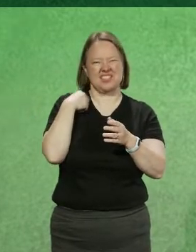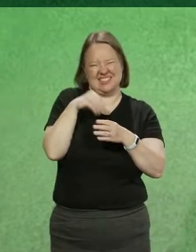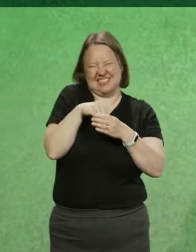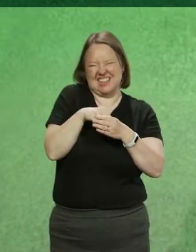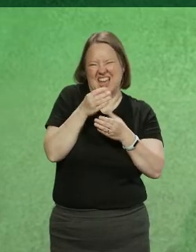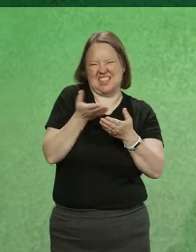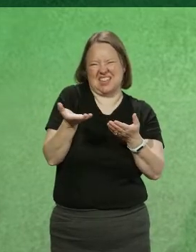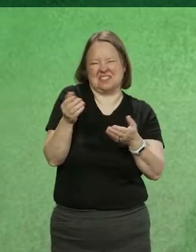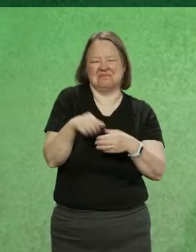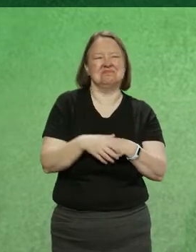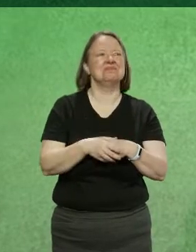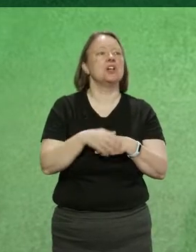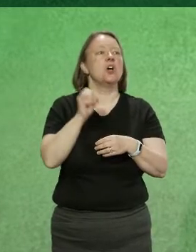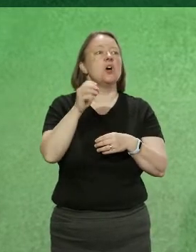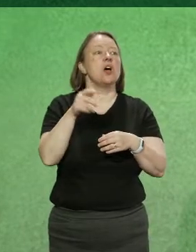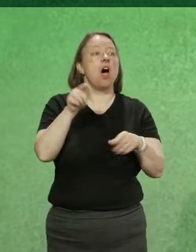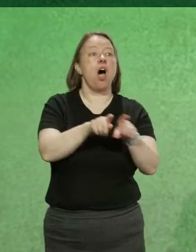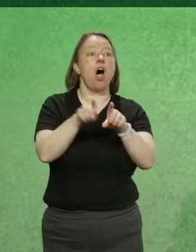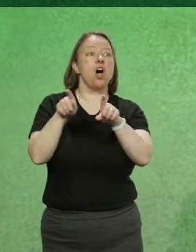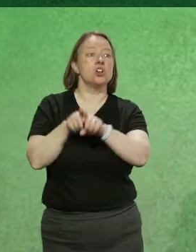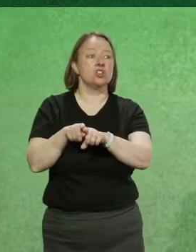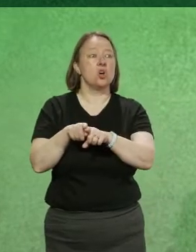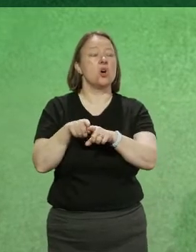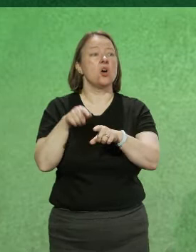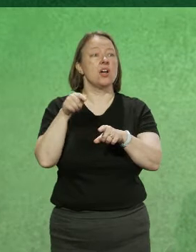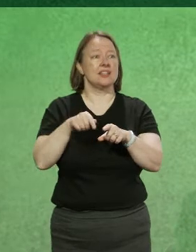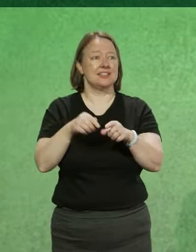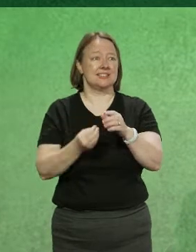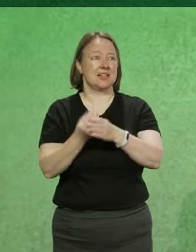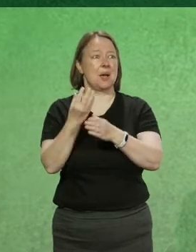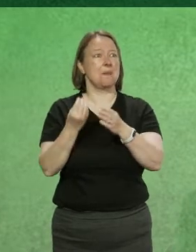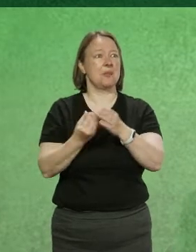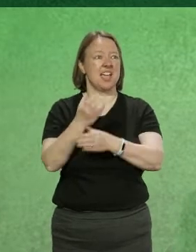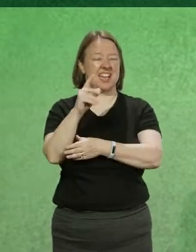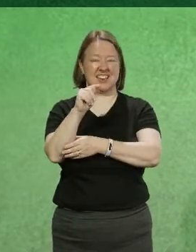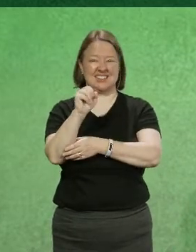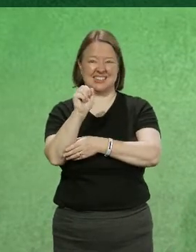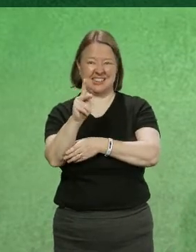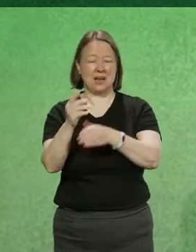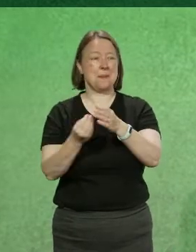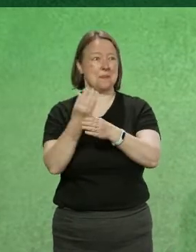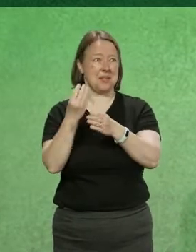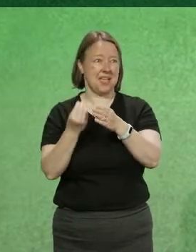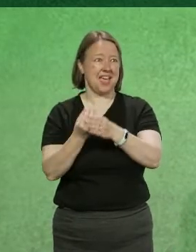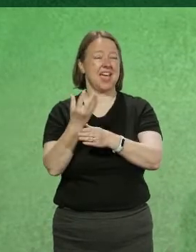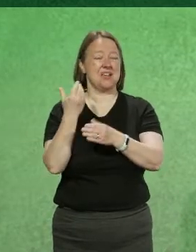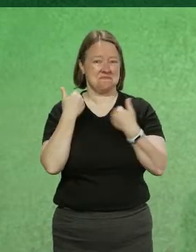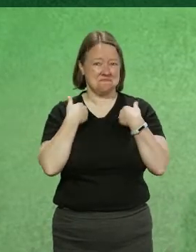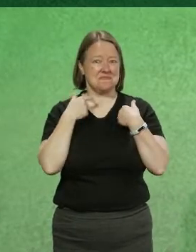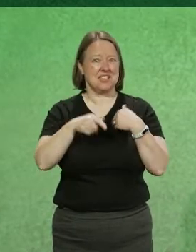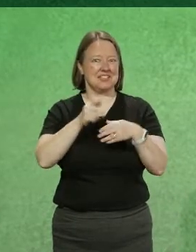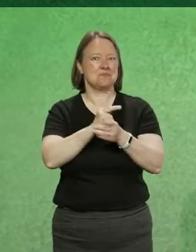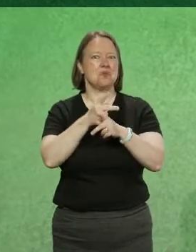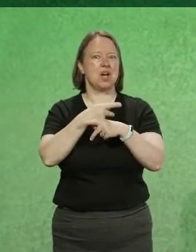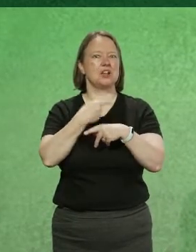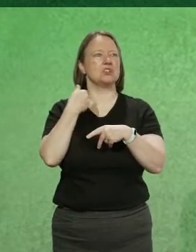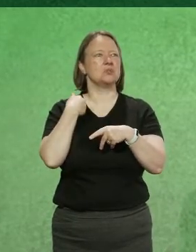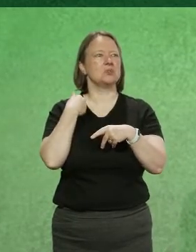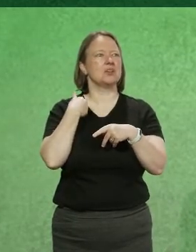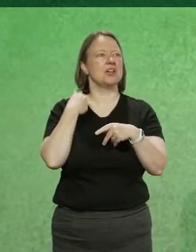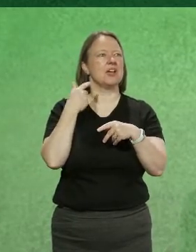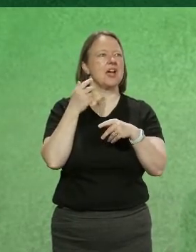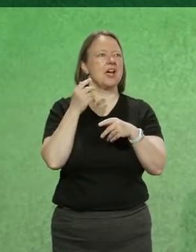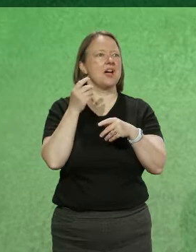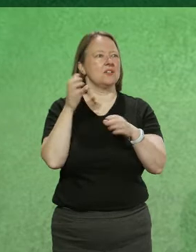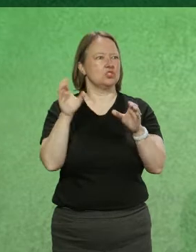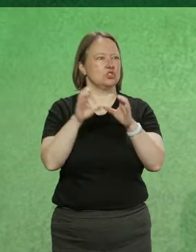package. So this is also the Sansevieria plant and the teak plant that we have prototyped. And these products we have made so far